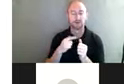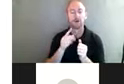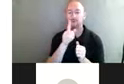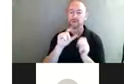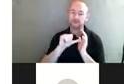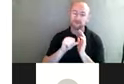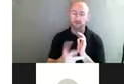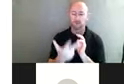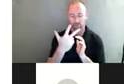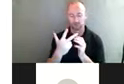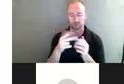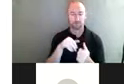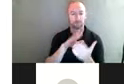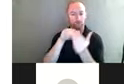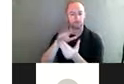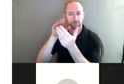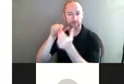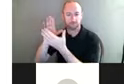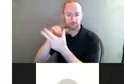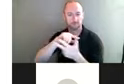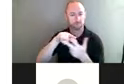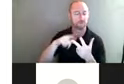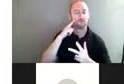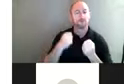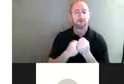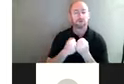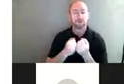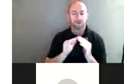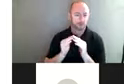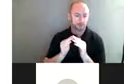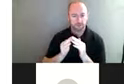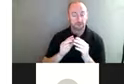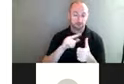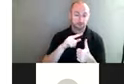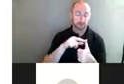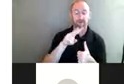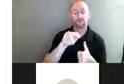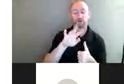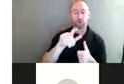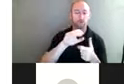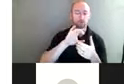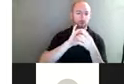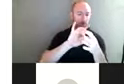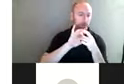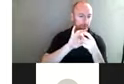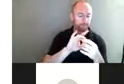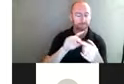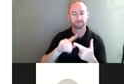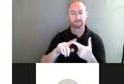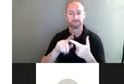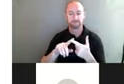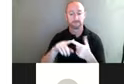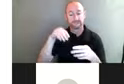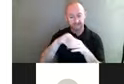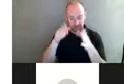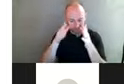on our three-pronged approach to supporting the community through, number one, virtual collaborations, number two,